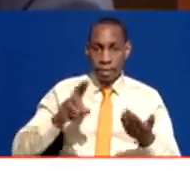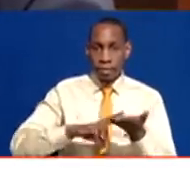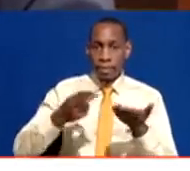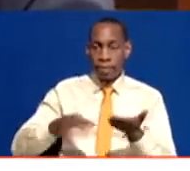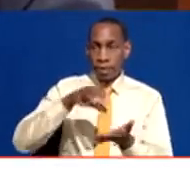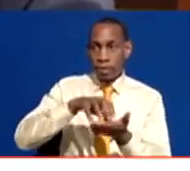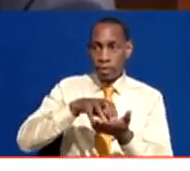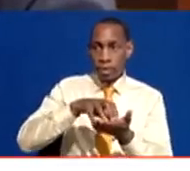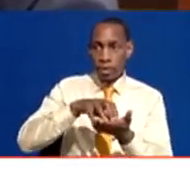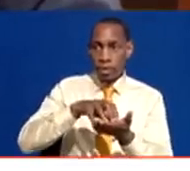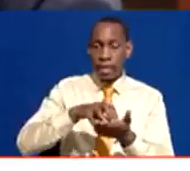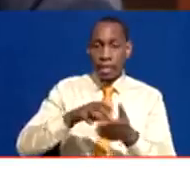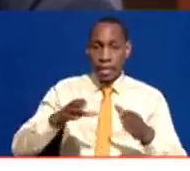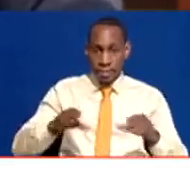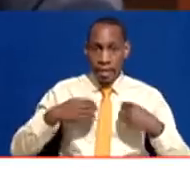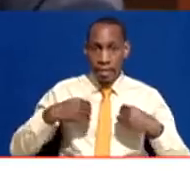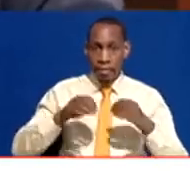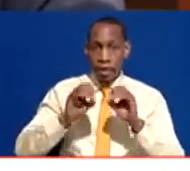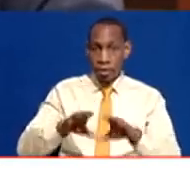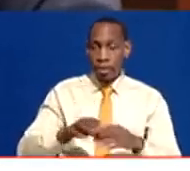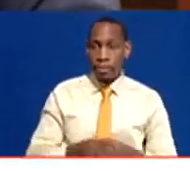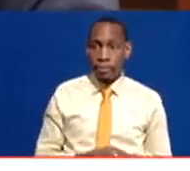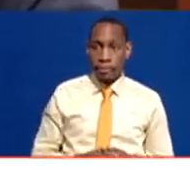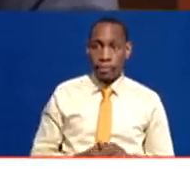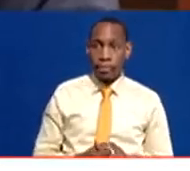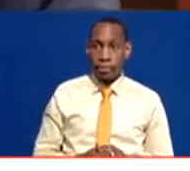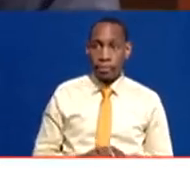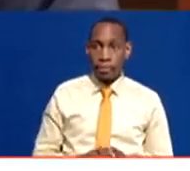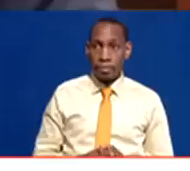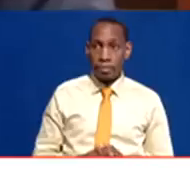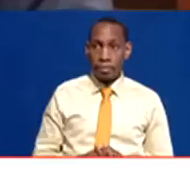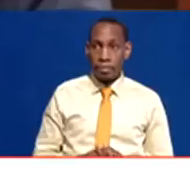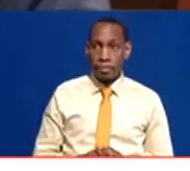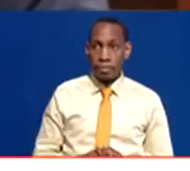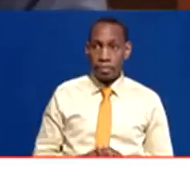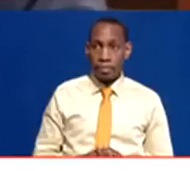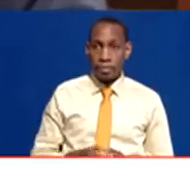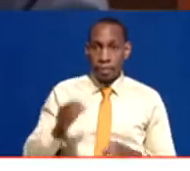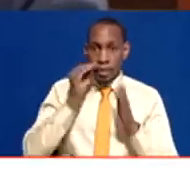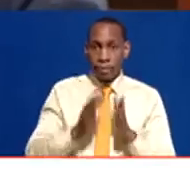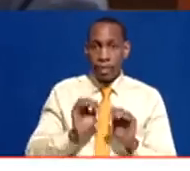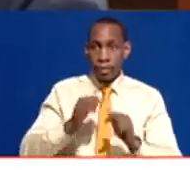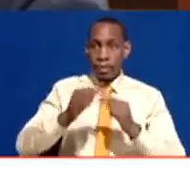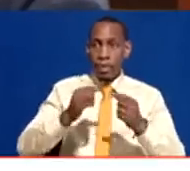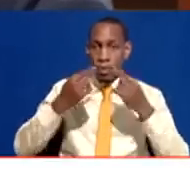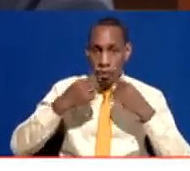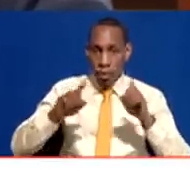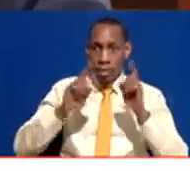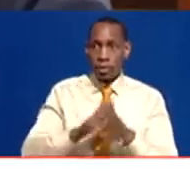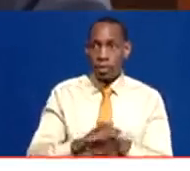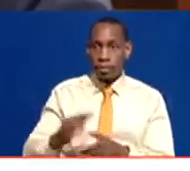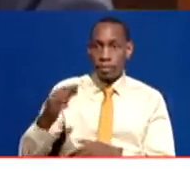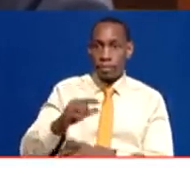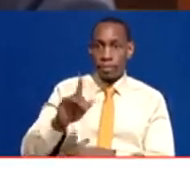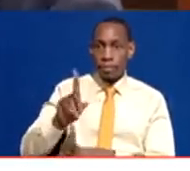case and the loss, and the Speaker can proceed and declare